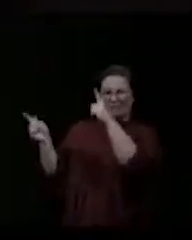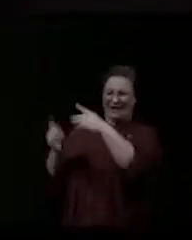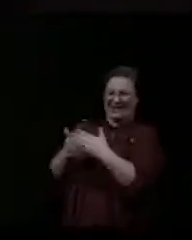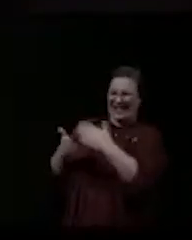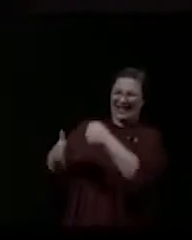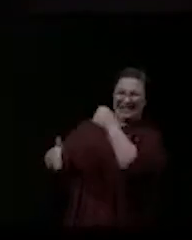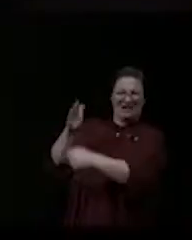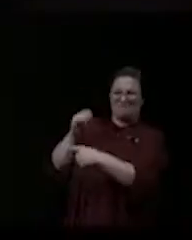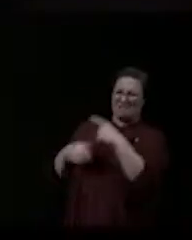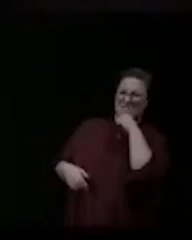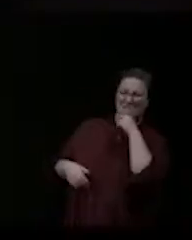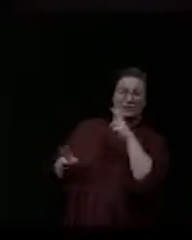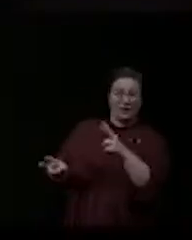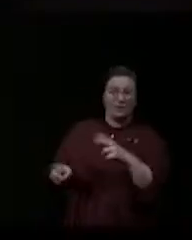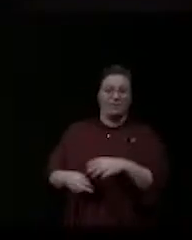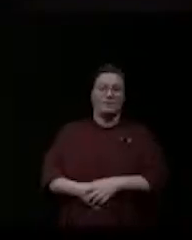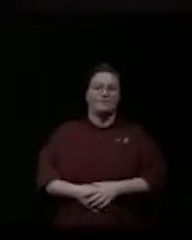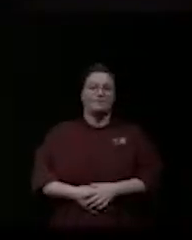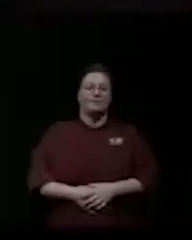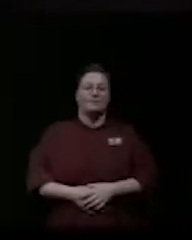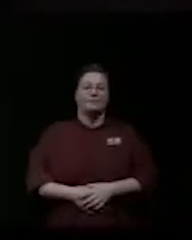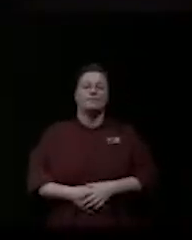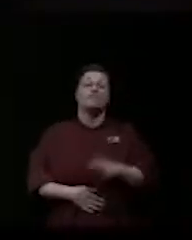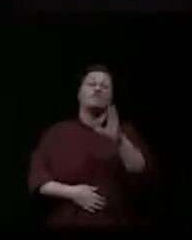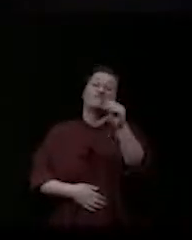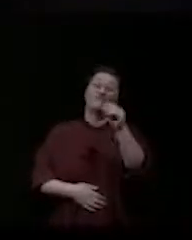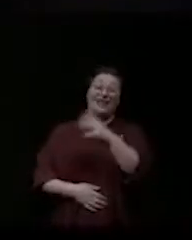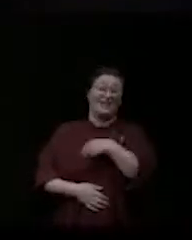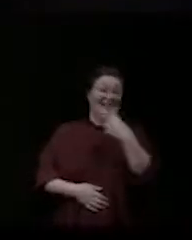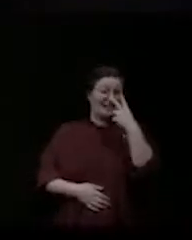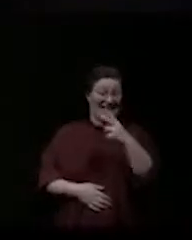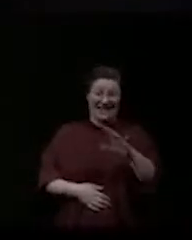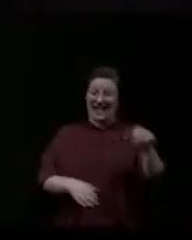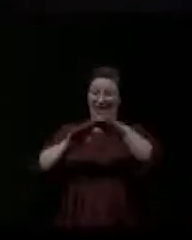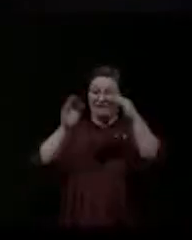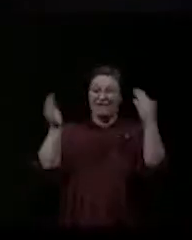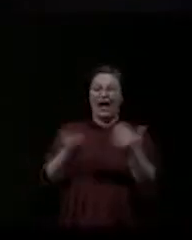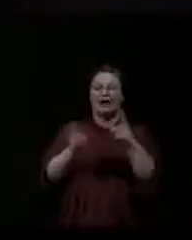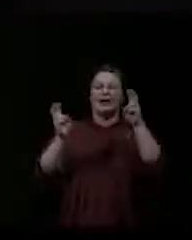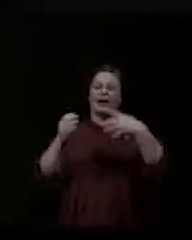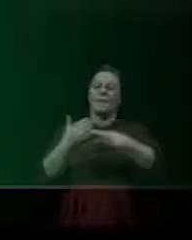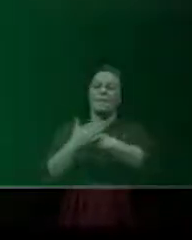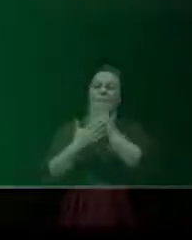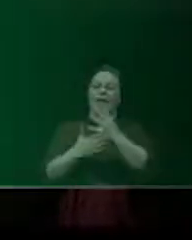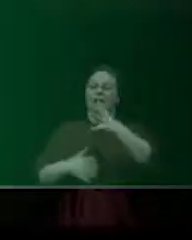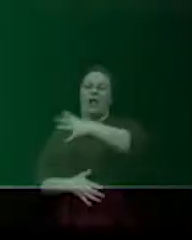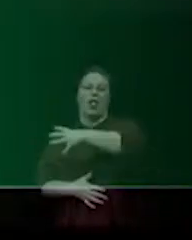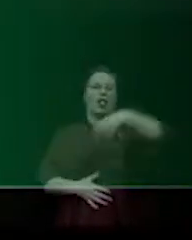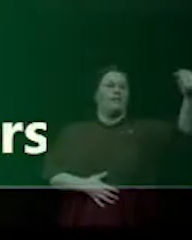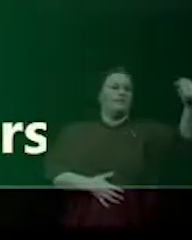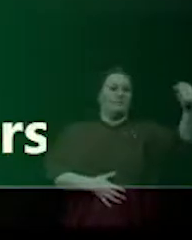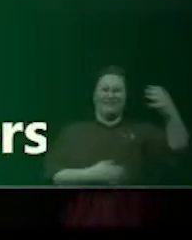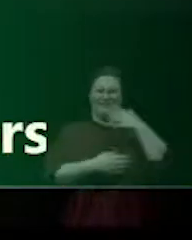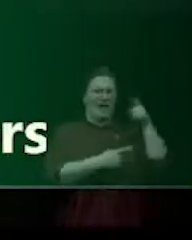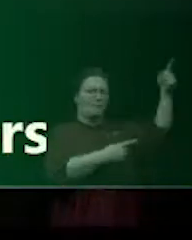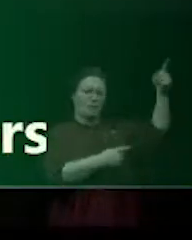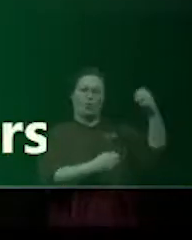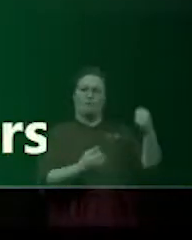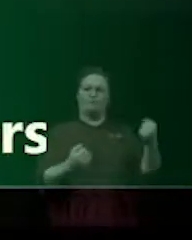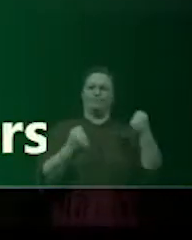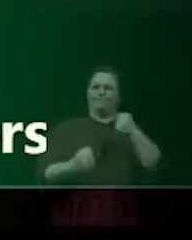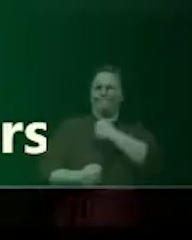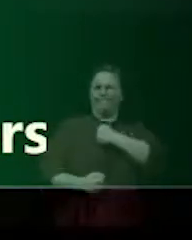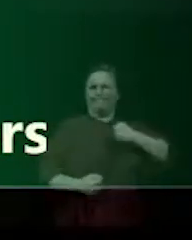world. We see media being captured by powerful interests that are aligned